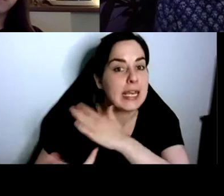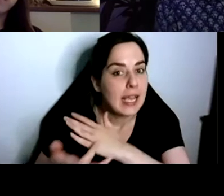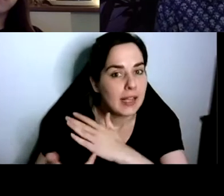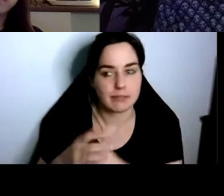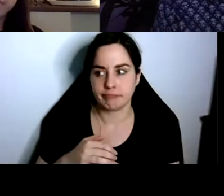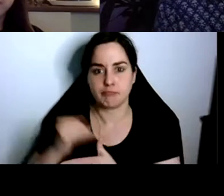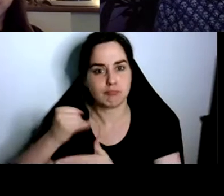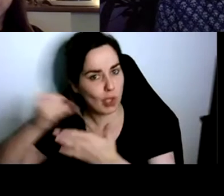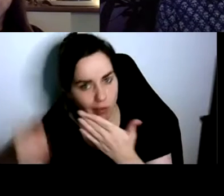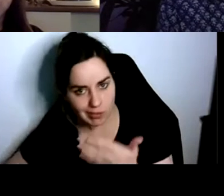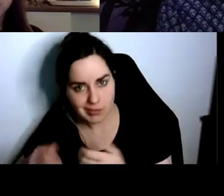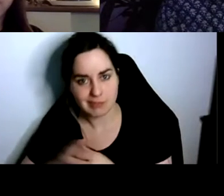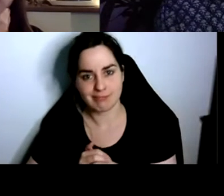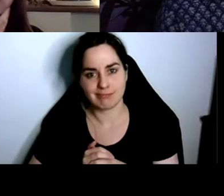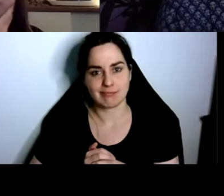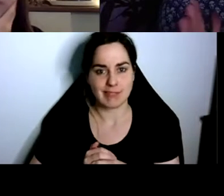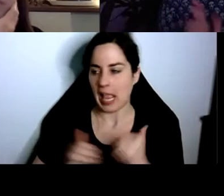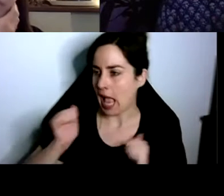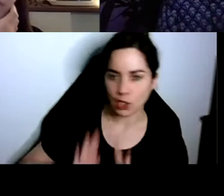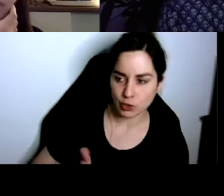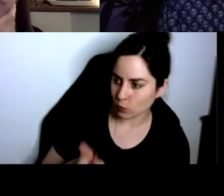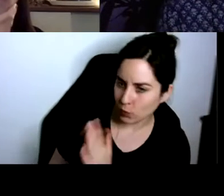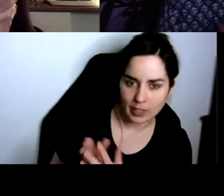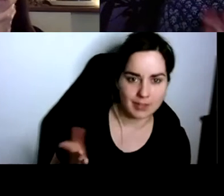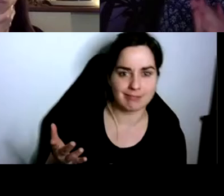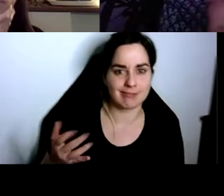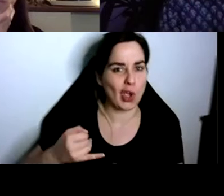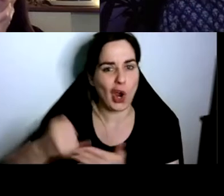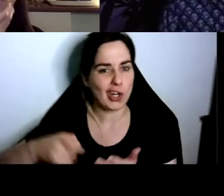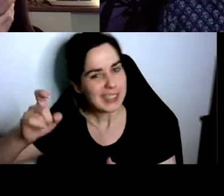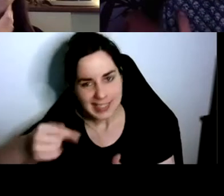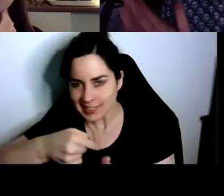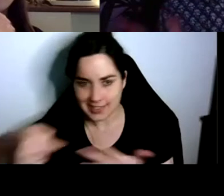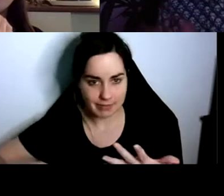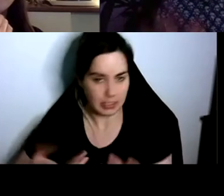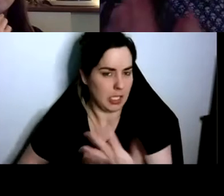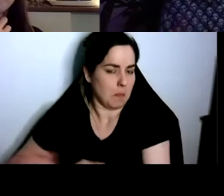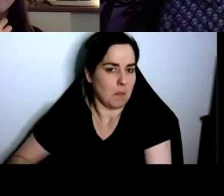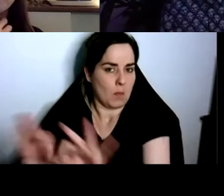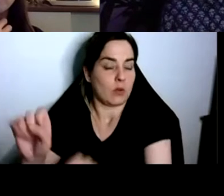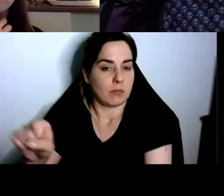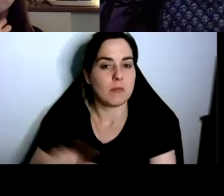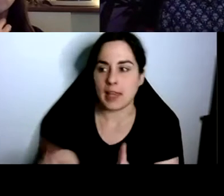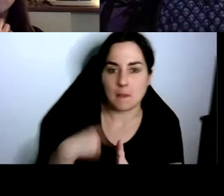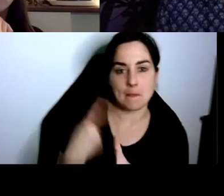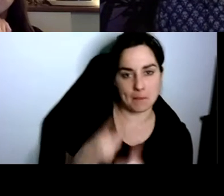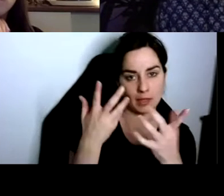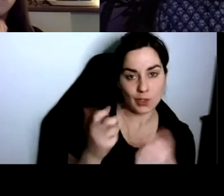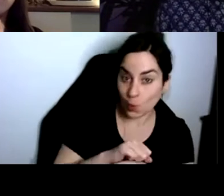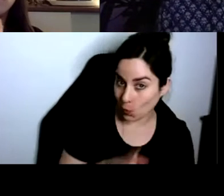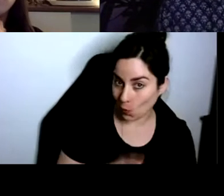the artist, needs and requests are paramount, but then of course all the COVID protocols and